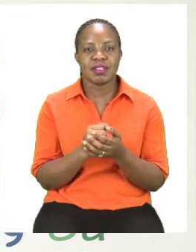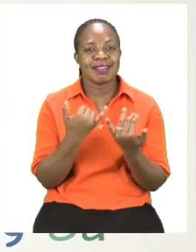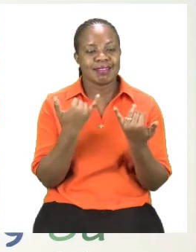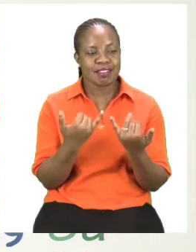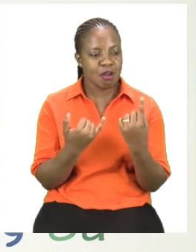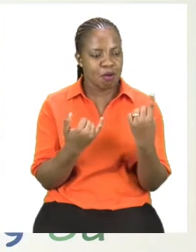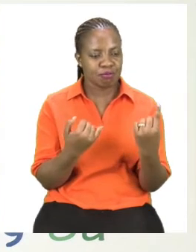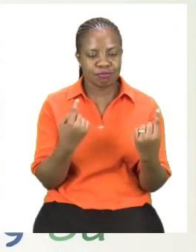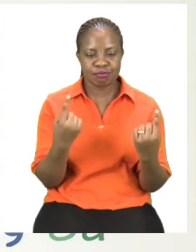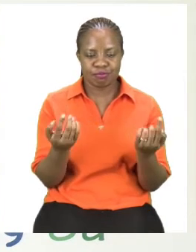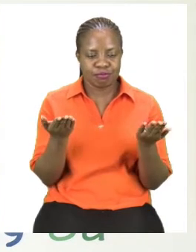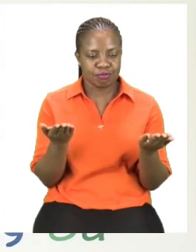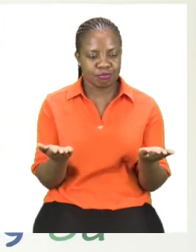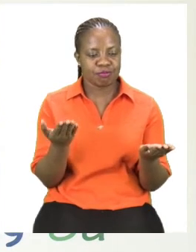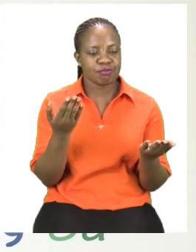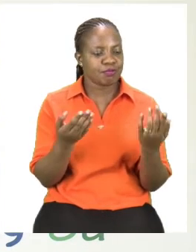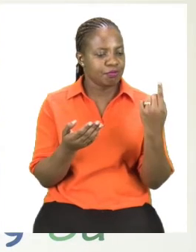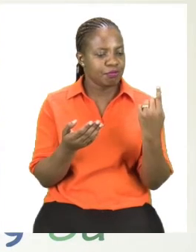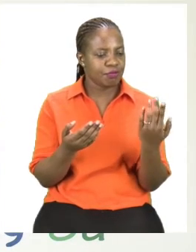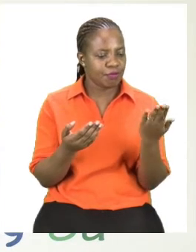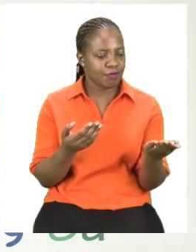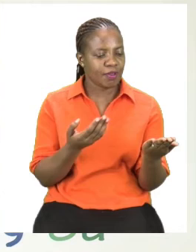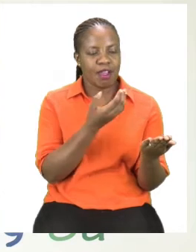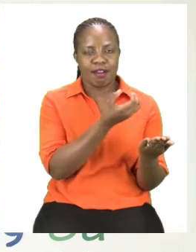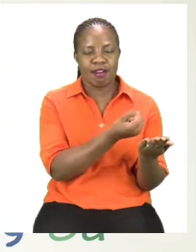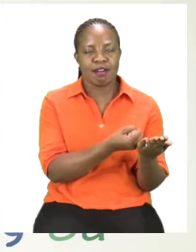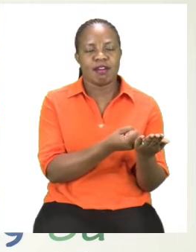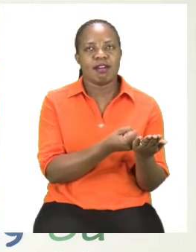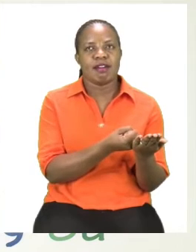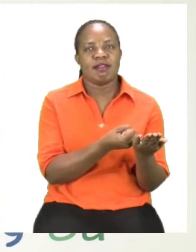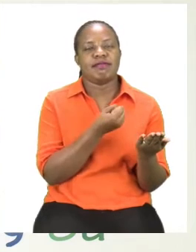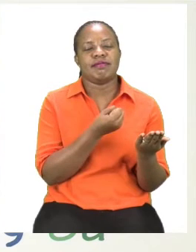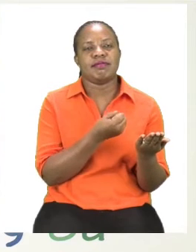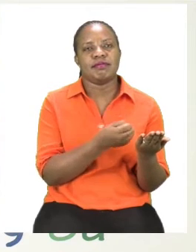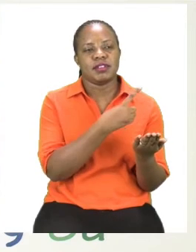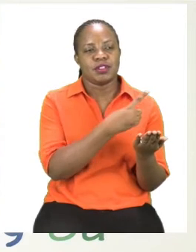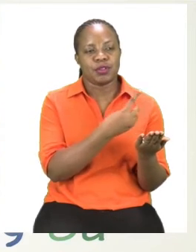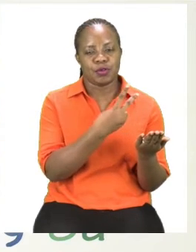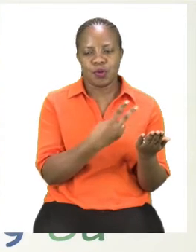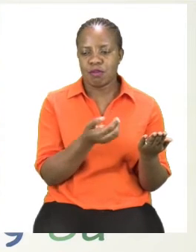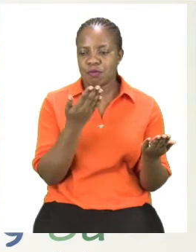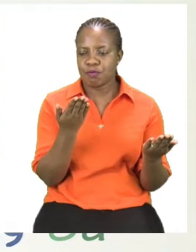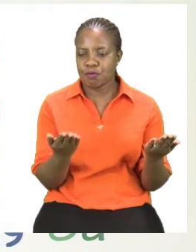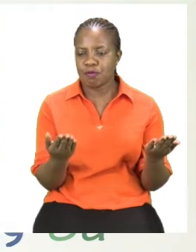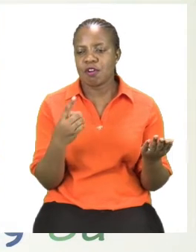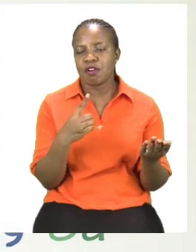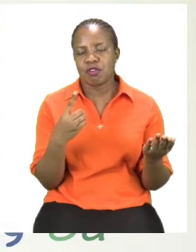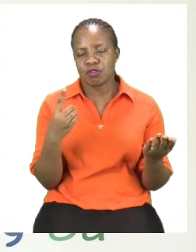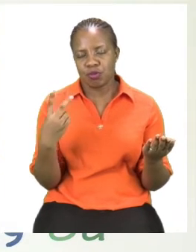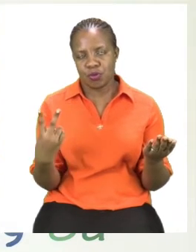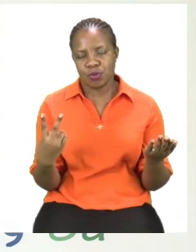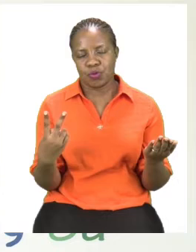answer of what is half of 24, we need to count what one twin has, and we will put our